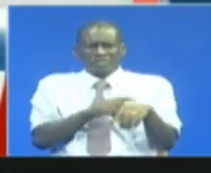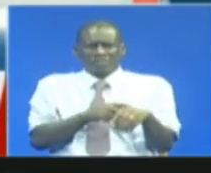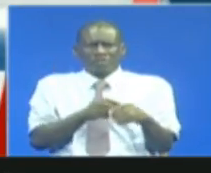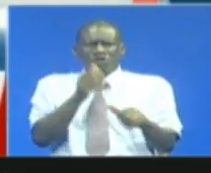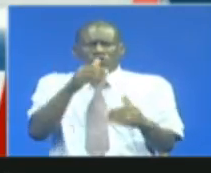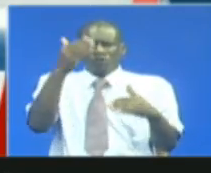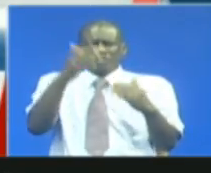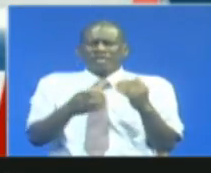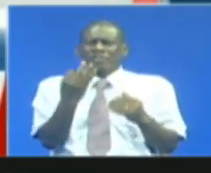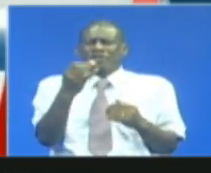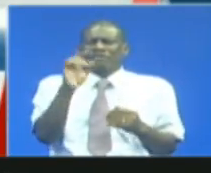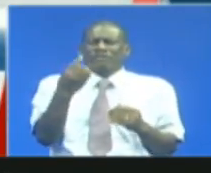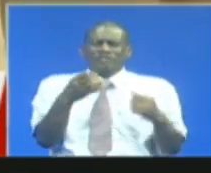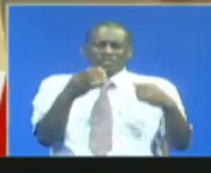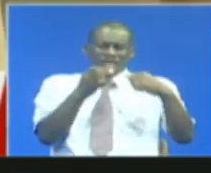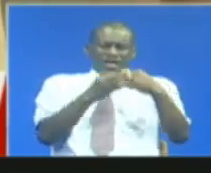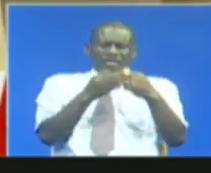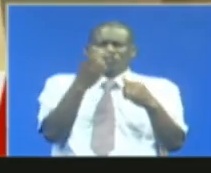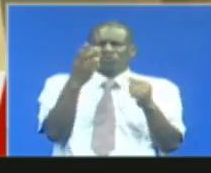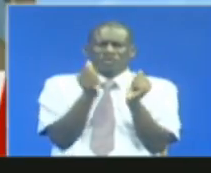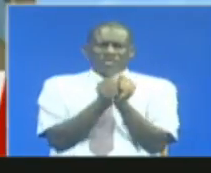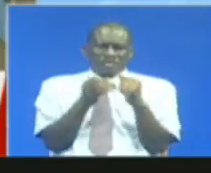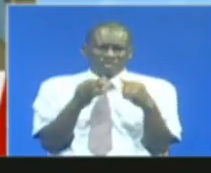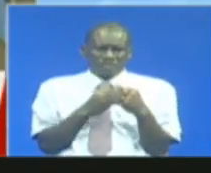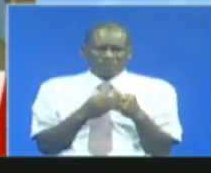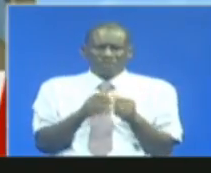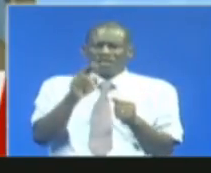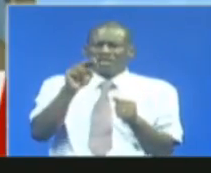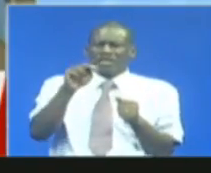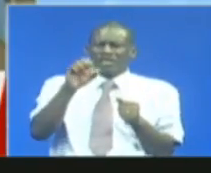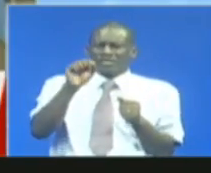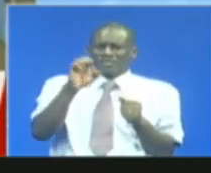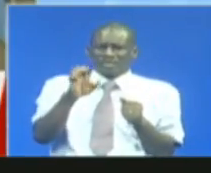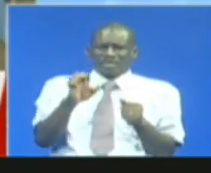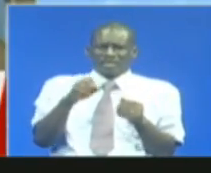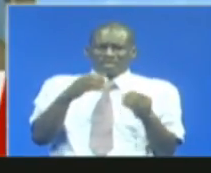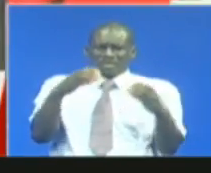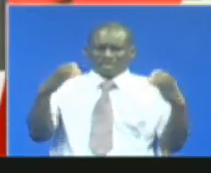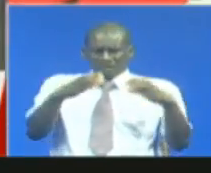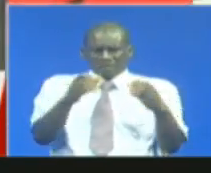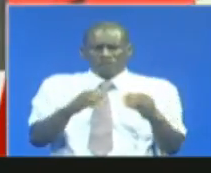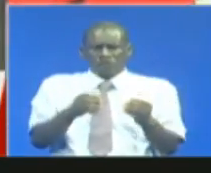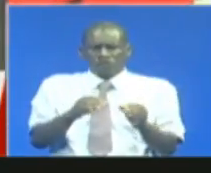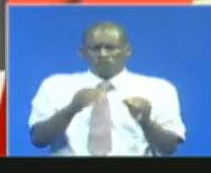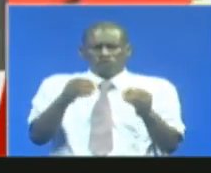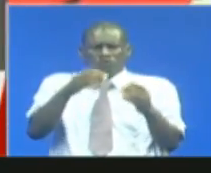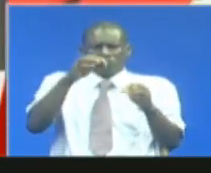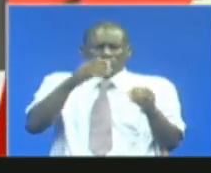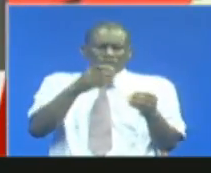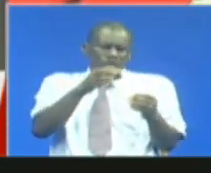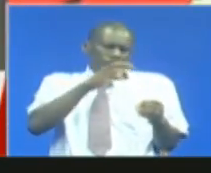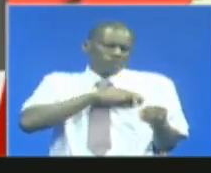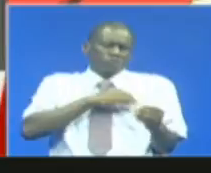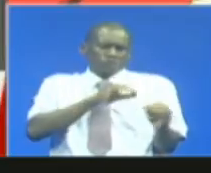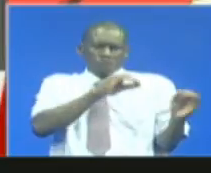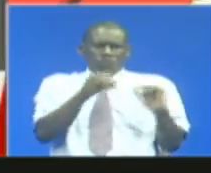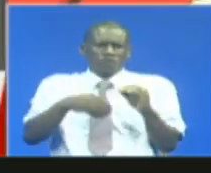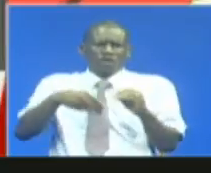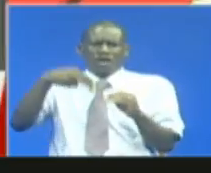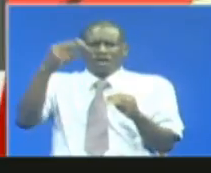ended on 31st August 2018. The NSE-listed company's revenue also went up from 228 million